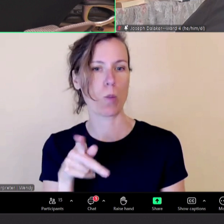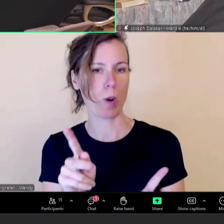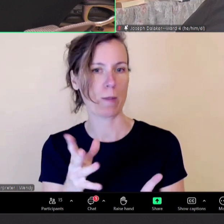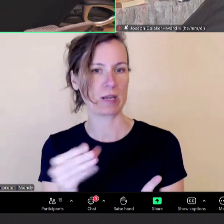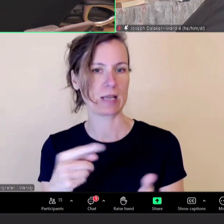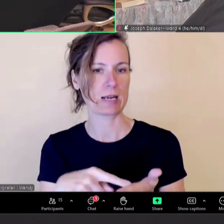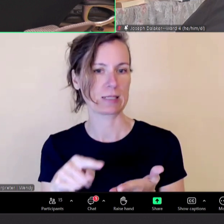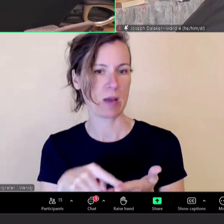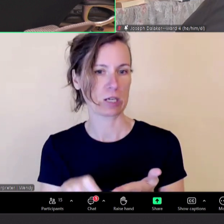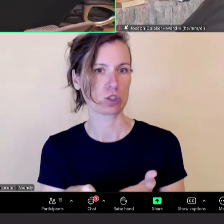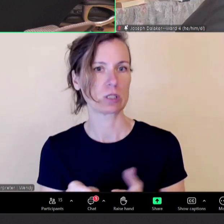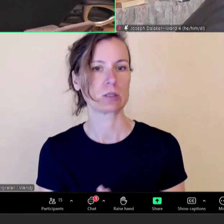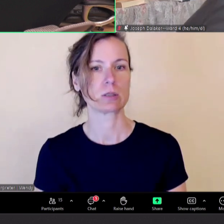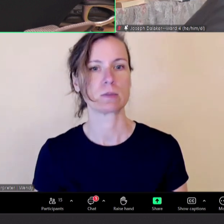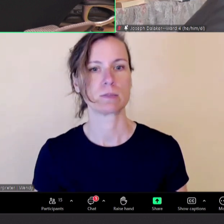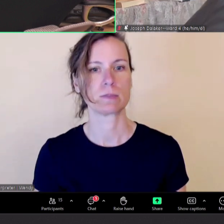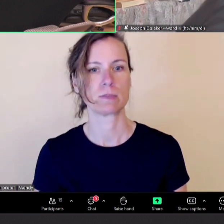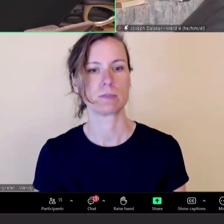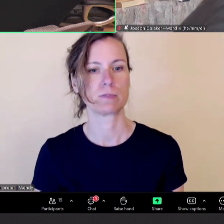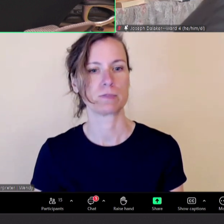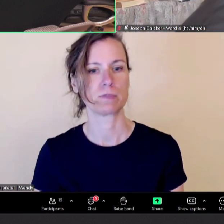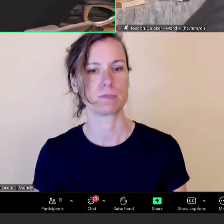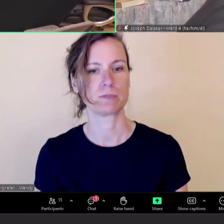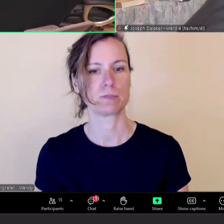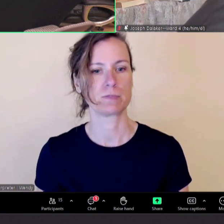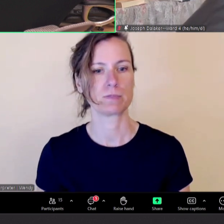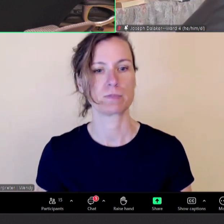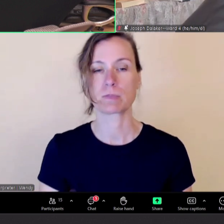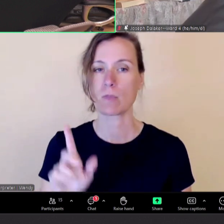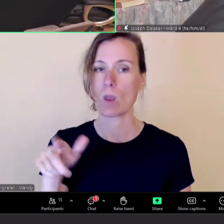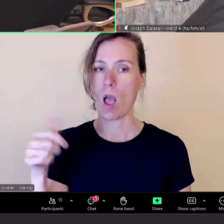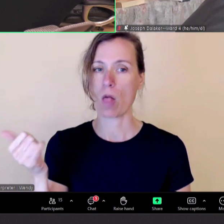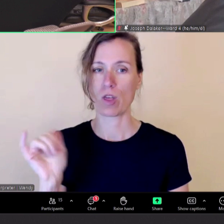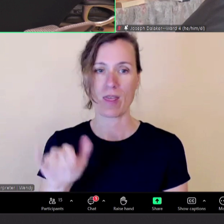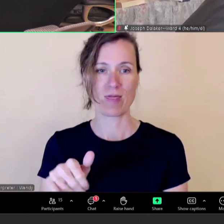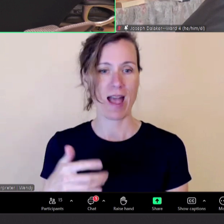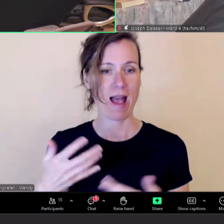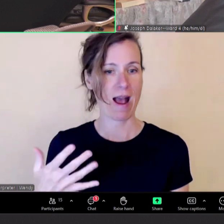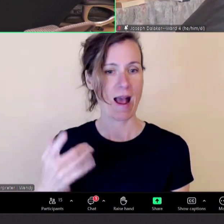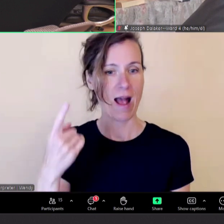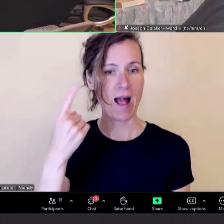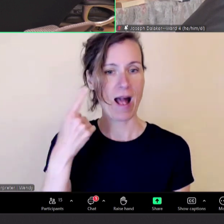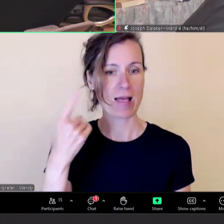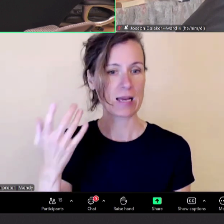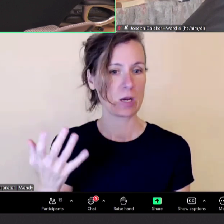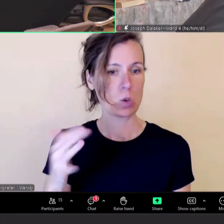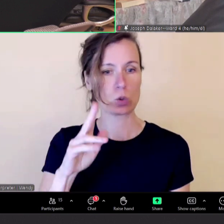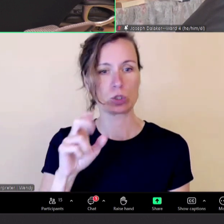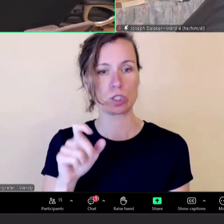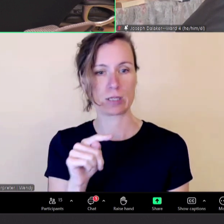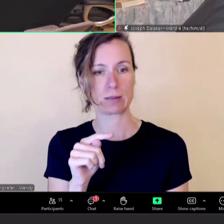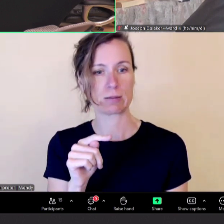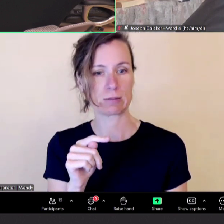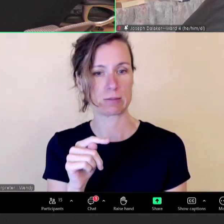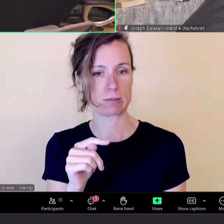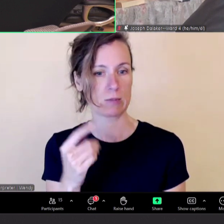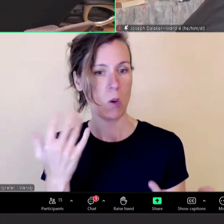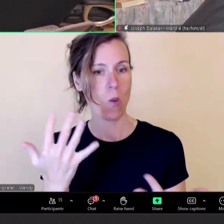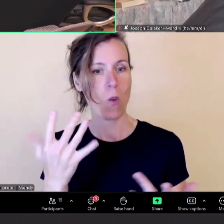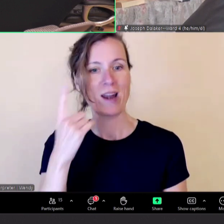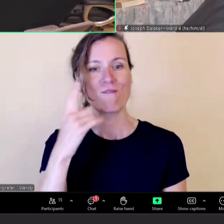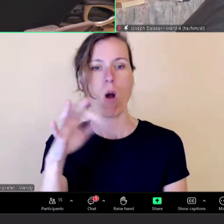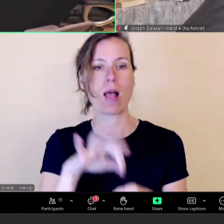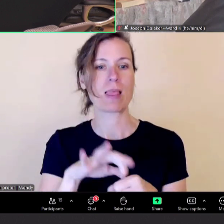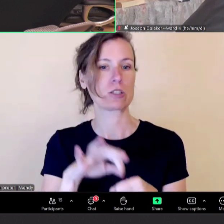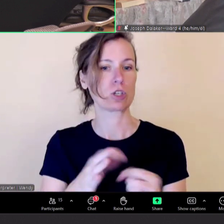But other than that, I mean, that's where we're at, and we're just, waiting for this election to go through, and hopefully we have a bigger turnout this